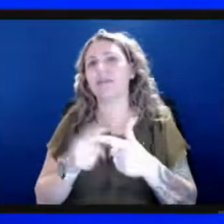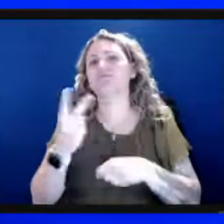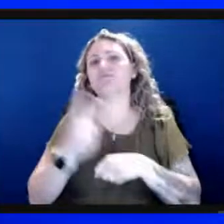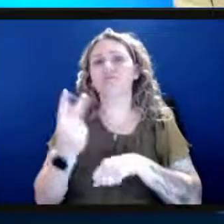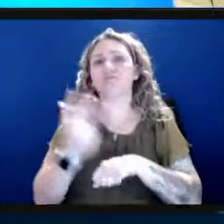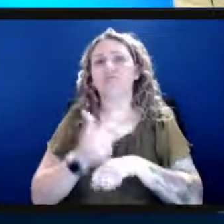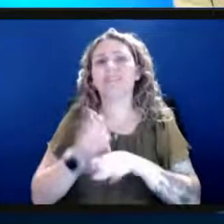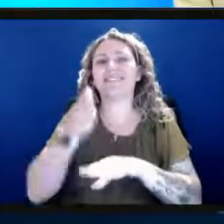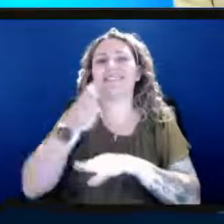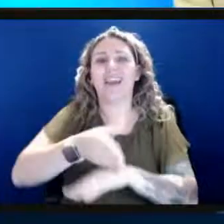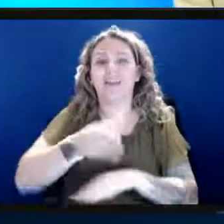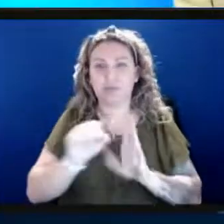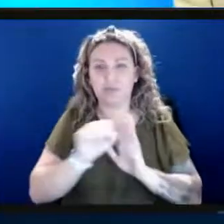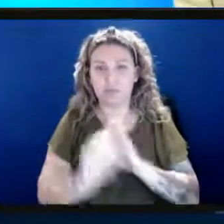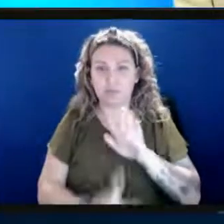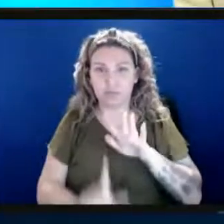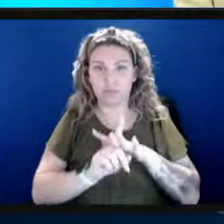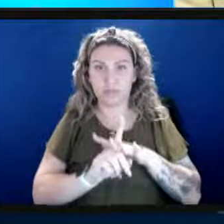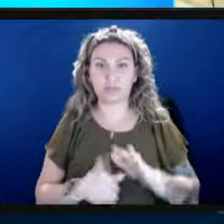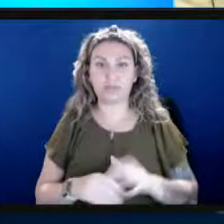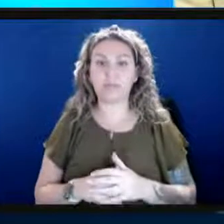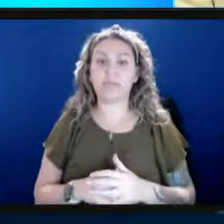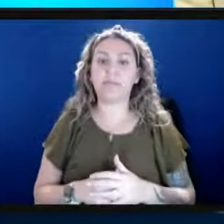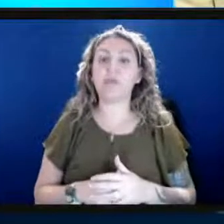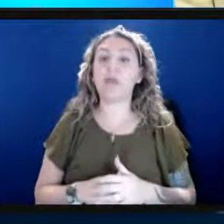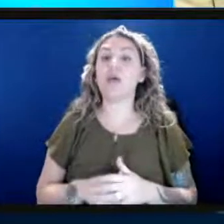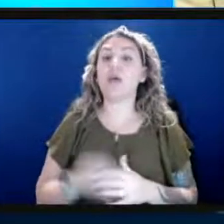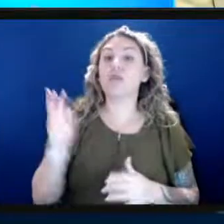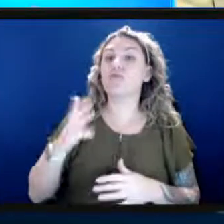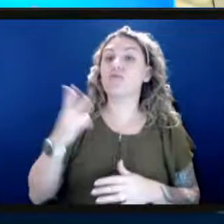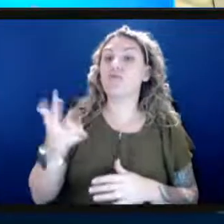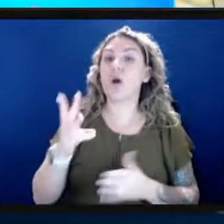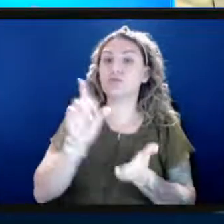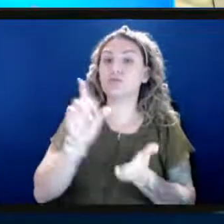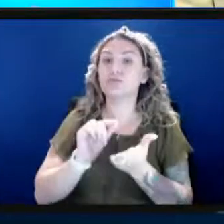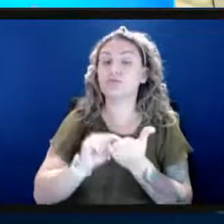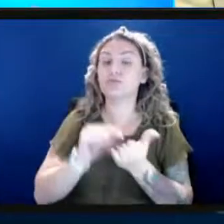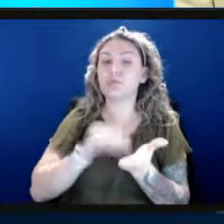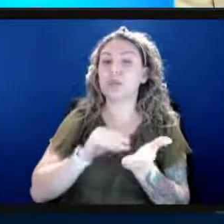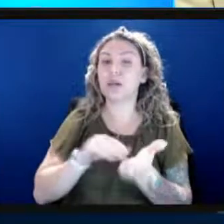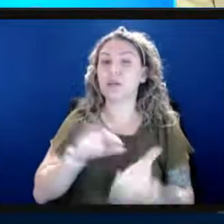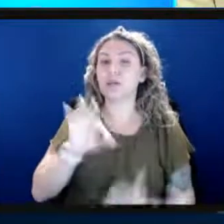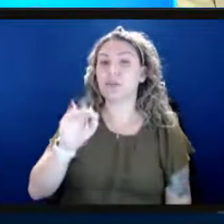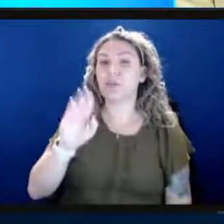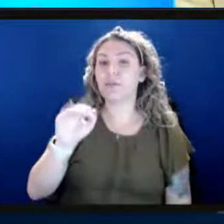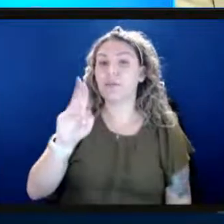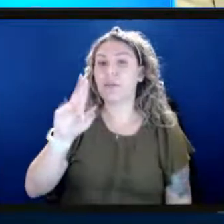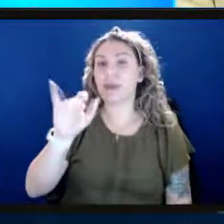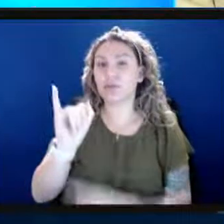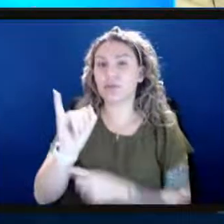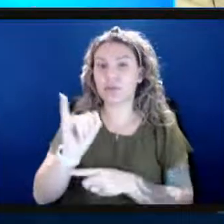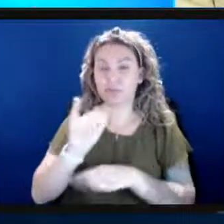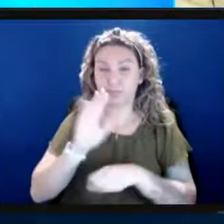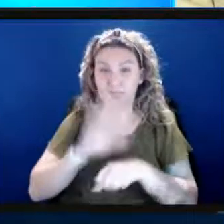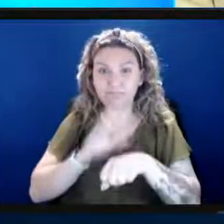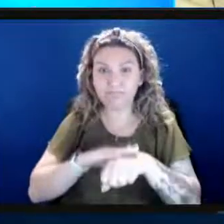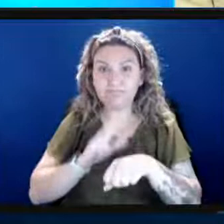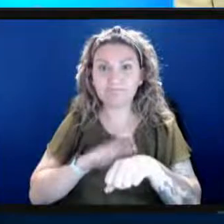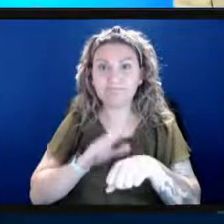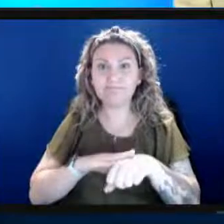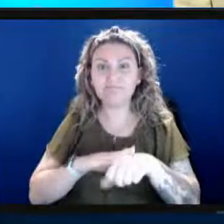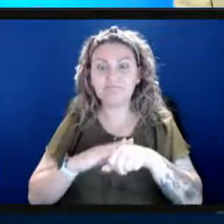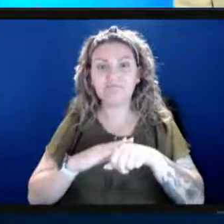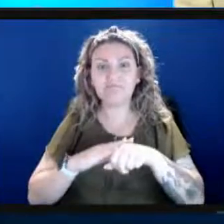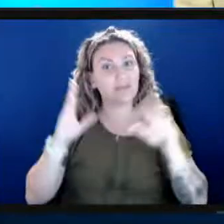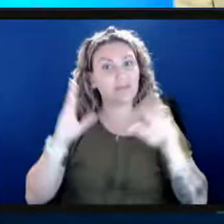start. The Washington Post reported that Dr. Fauci is sending a warning this weekend saying, quote, trouble is ahead for